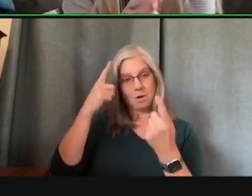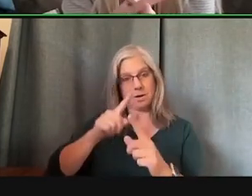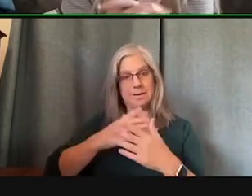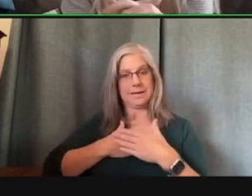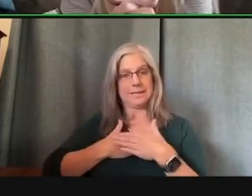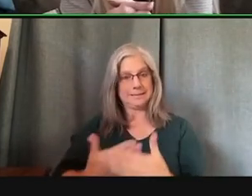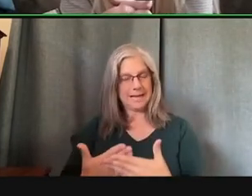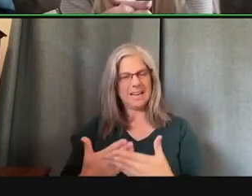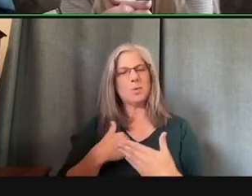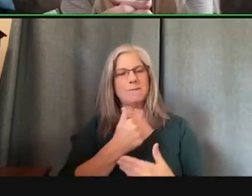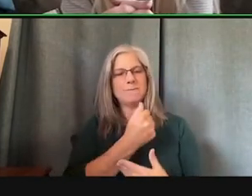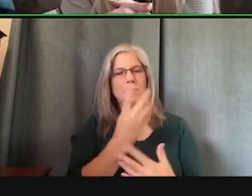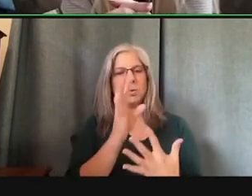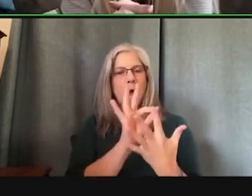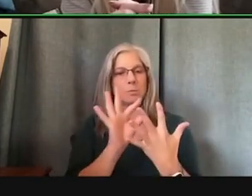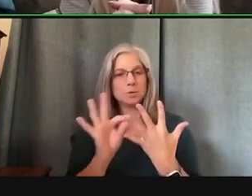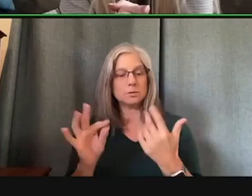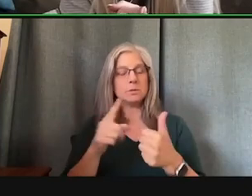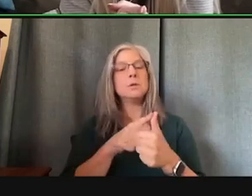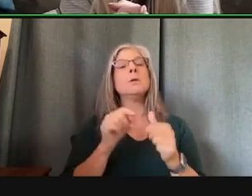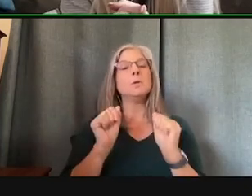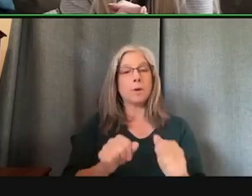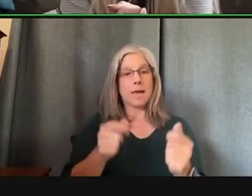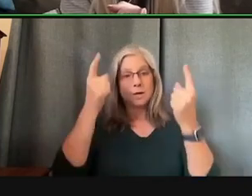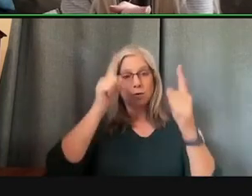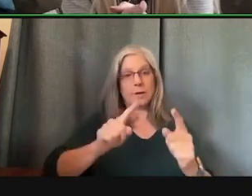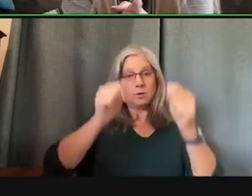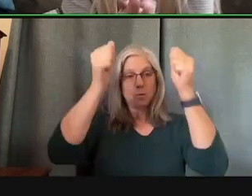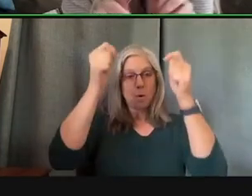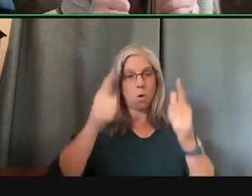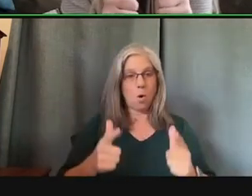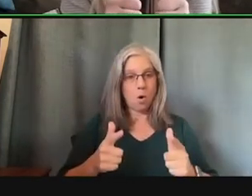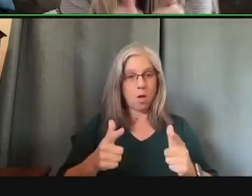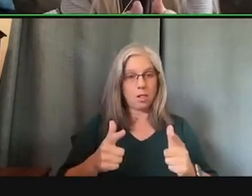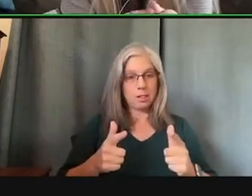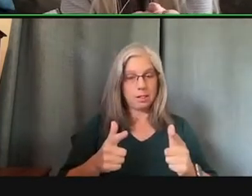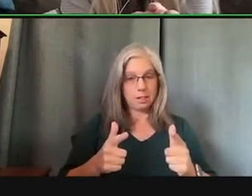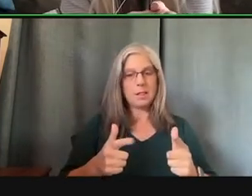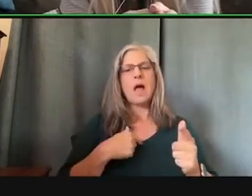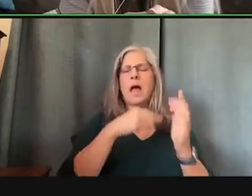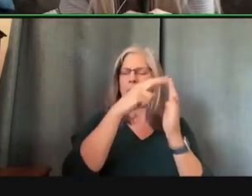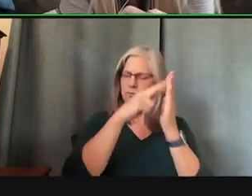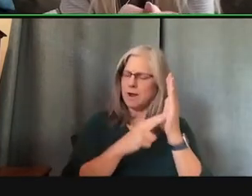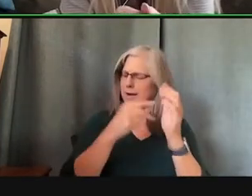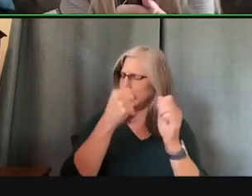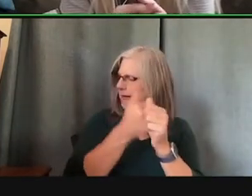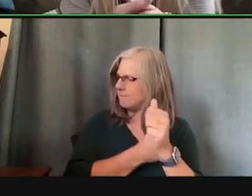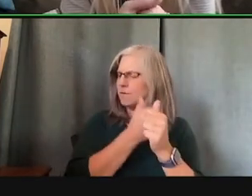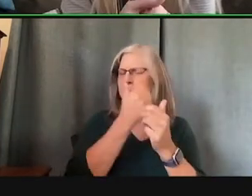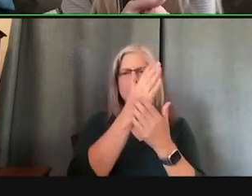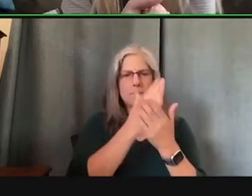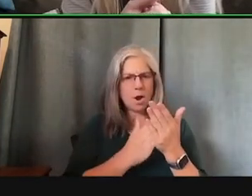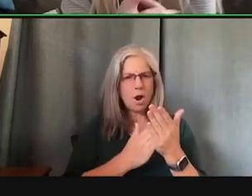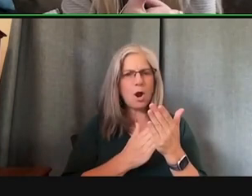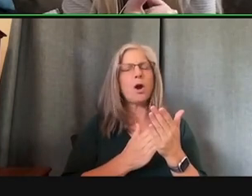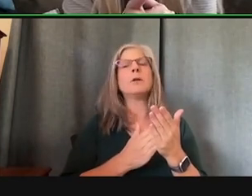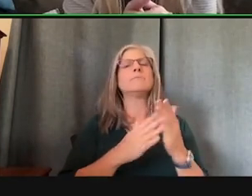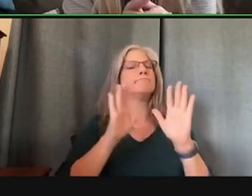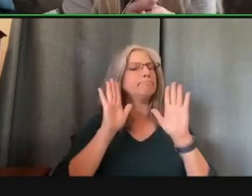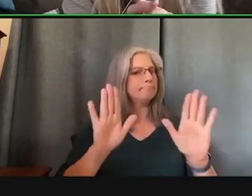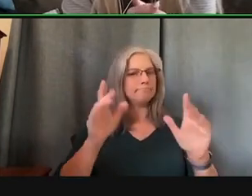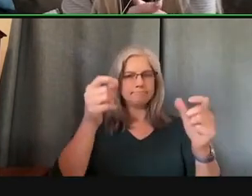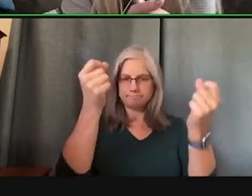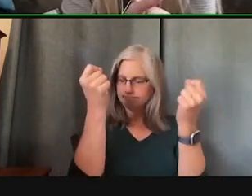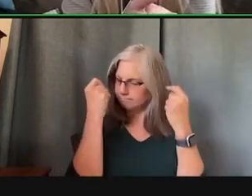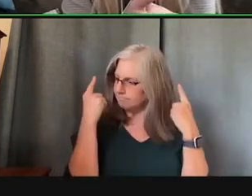of options. You can agree to all parts, saying, hey, I read every part of this IEP document. Great, I